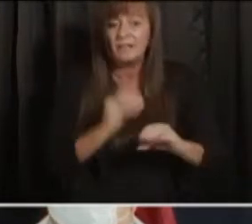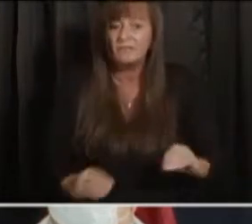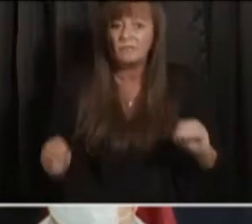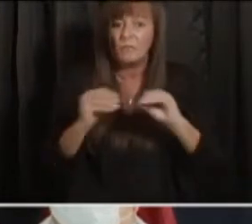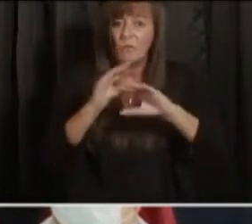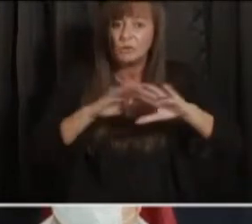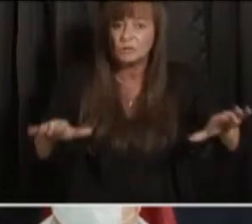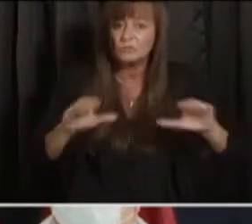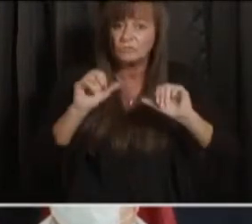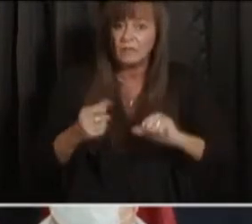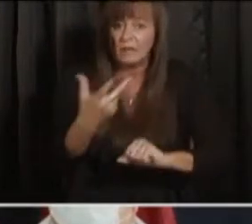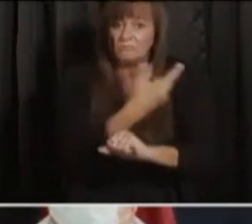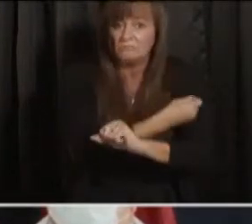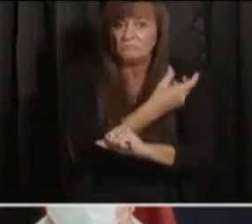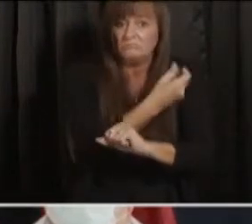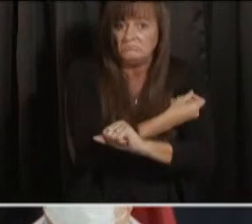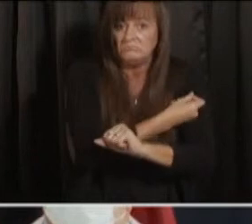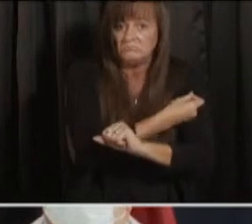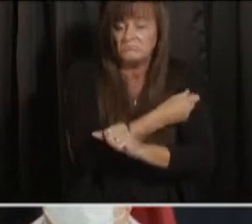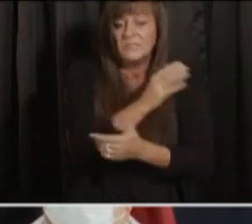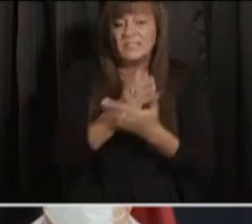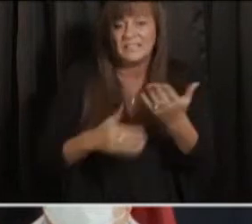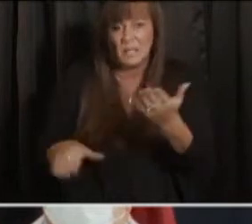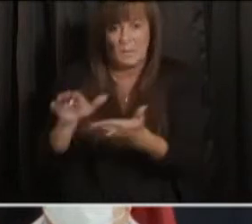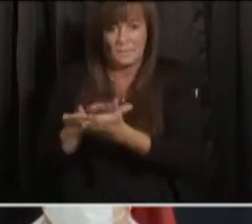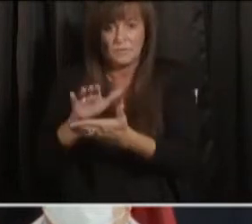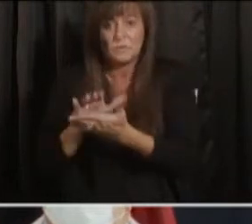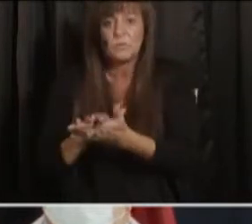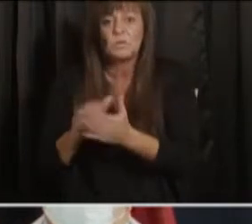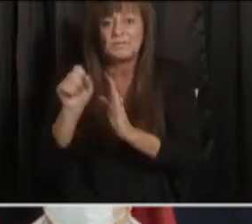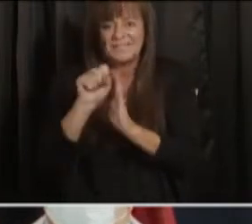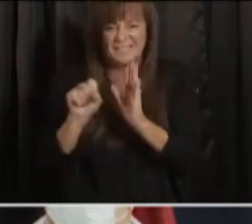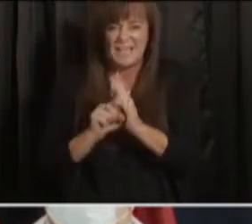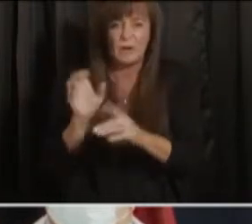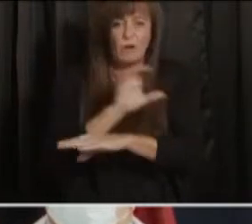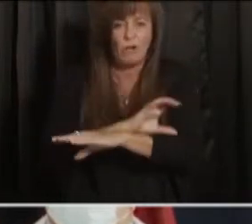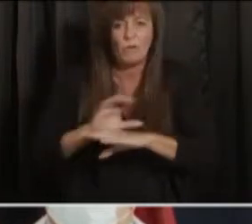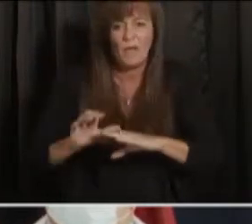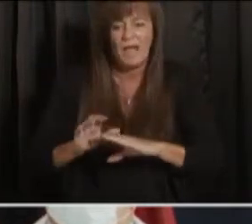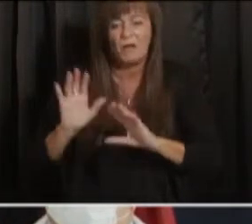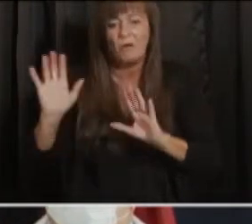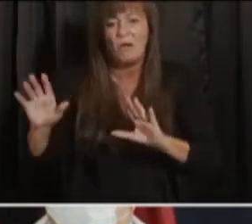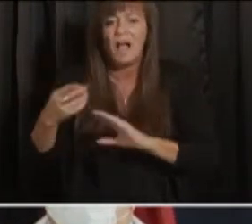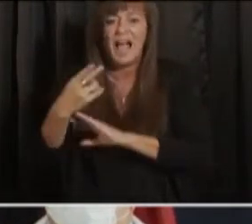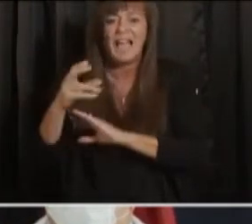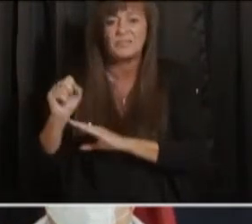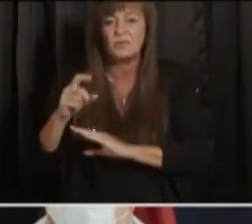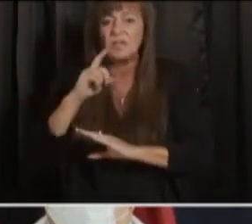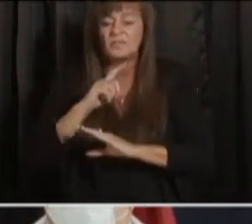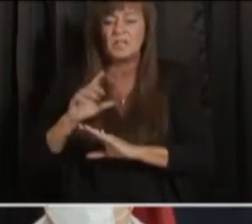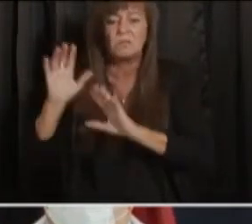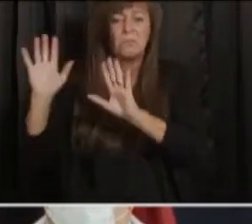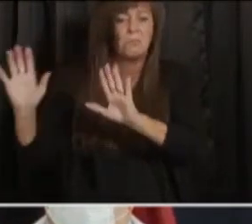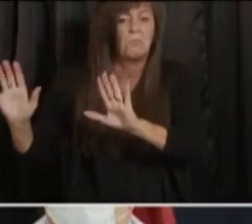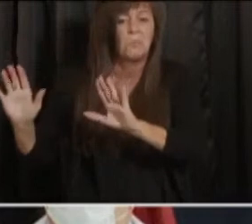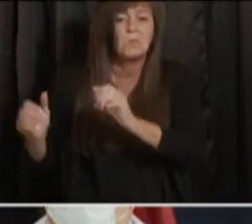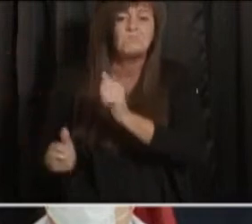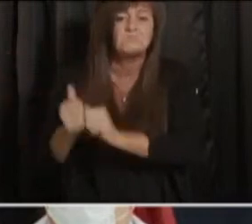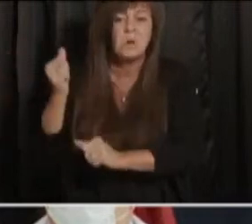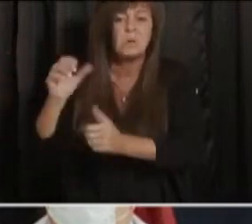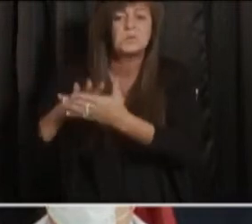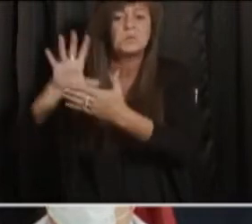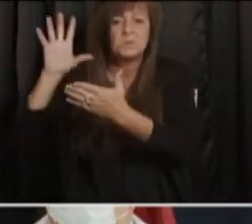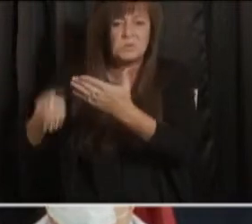already some schools in our state that have eased up on the high school side, knowing that most of their students are vaccinated with